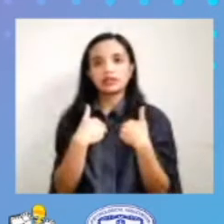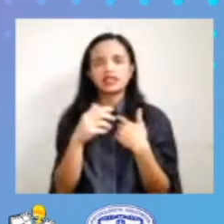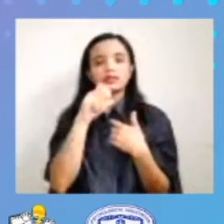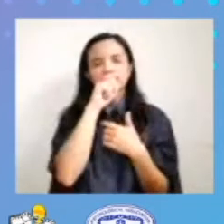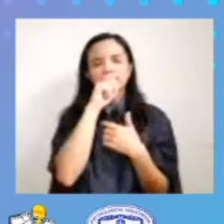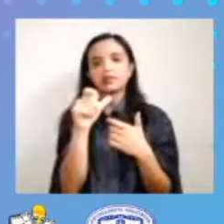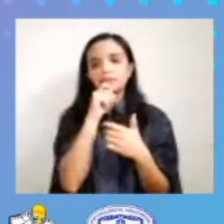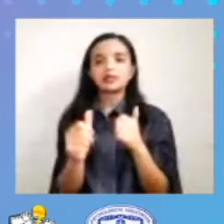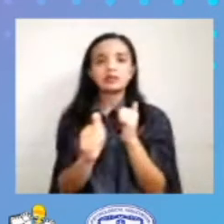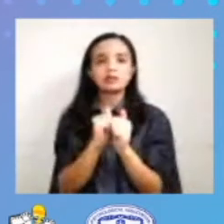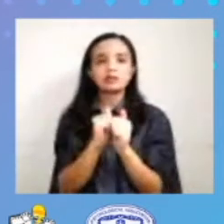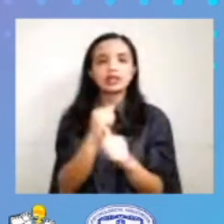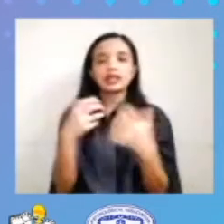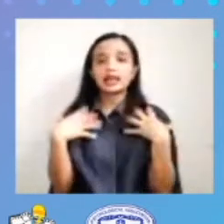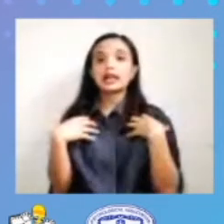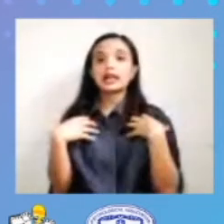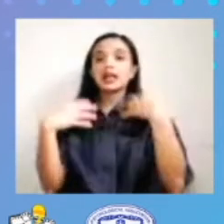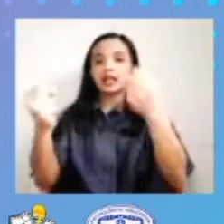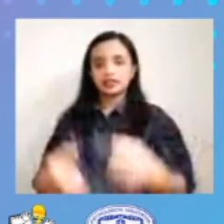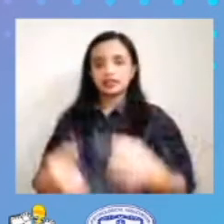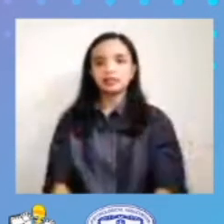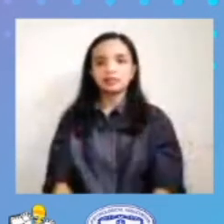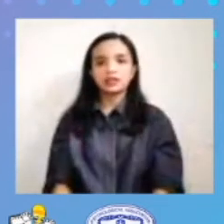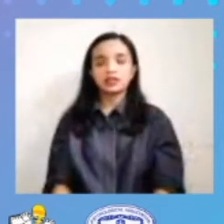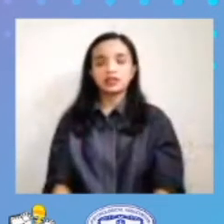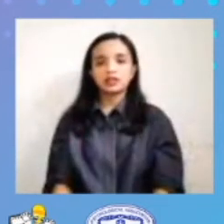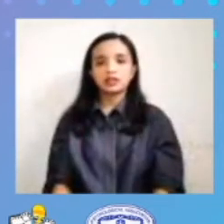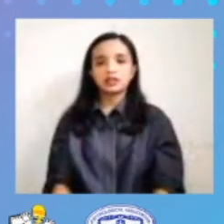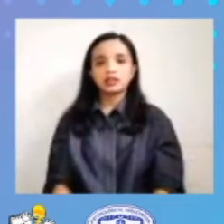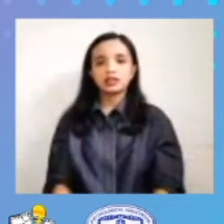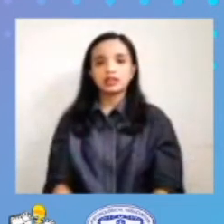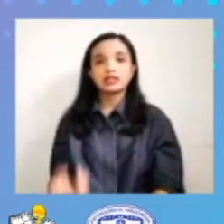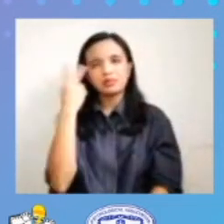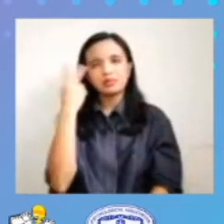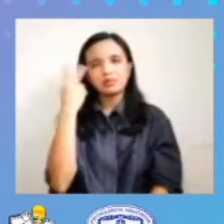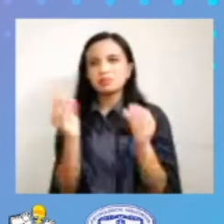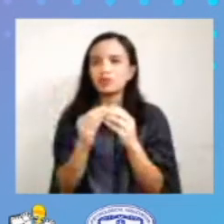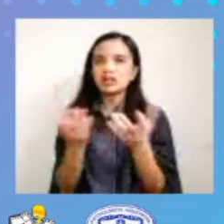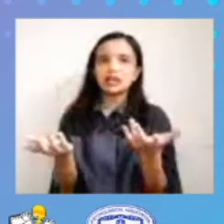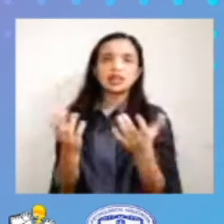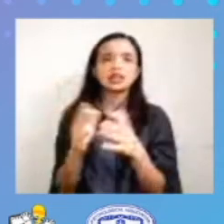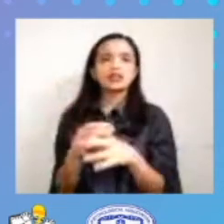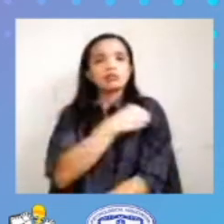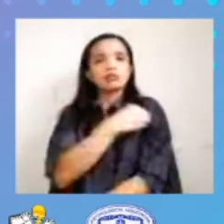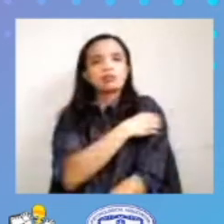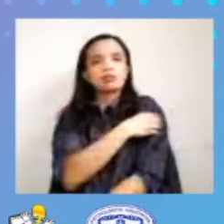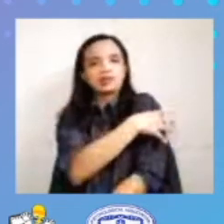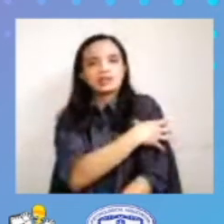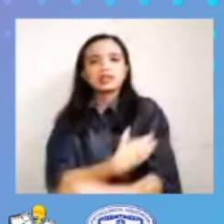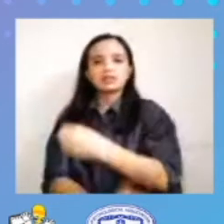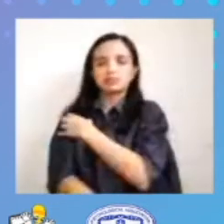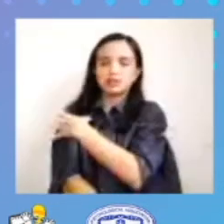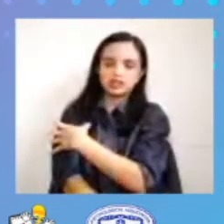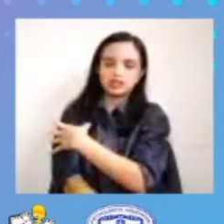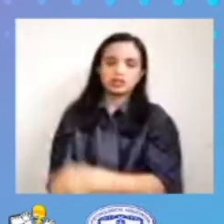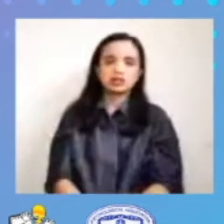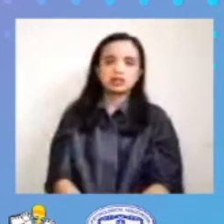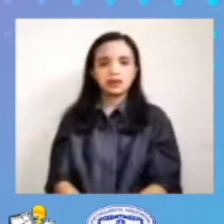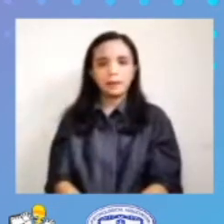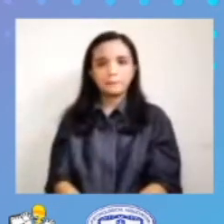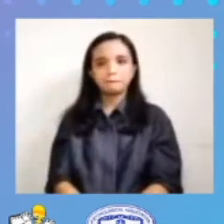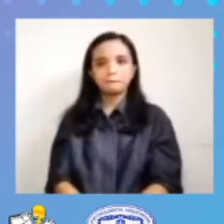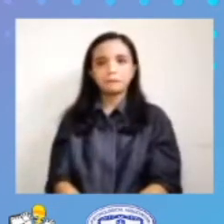may exercise po ba na pwedeng gawin to gain weight naman? Coach Enzo and Coach Julia. I